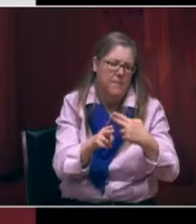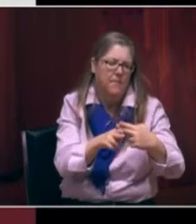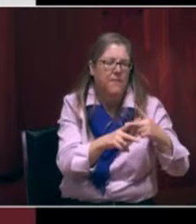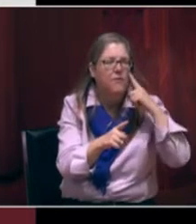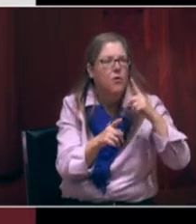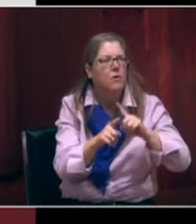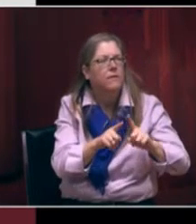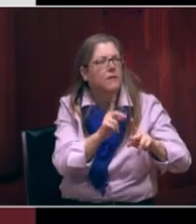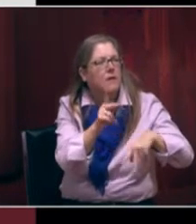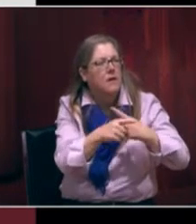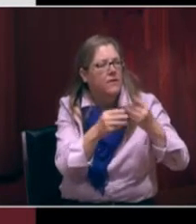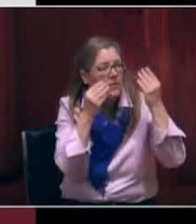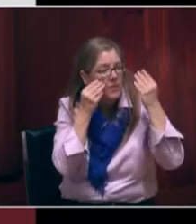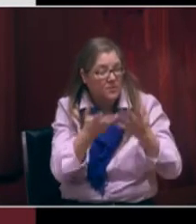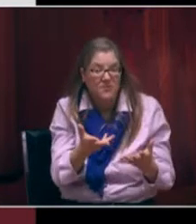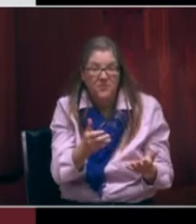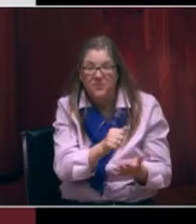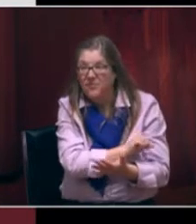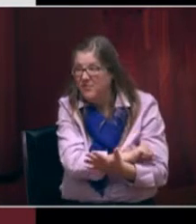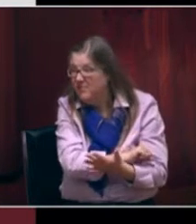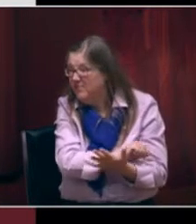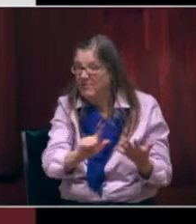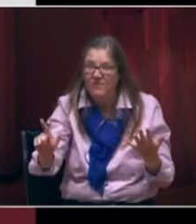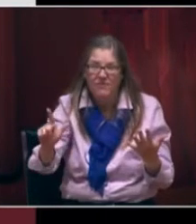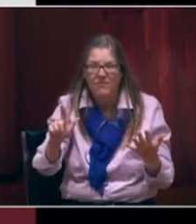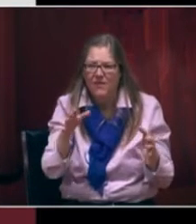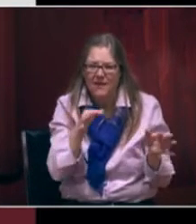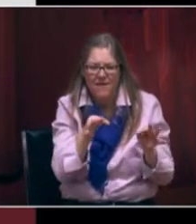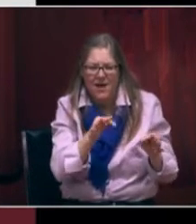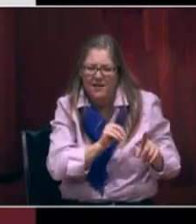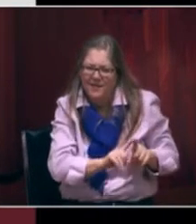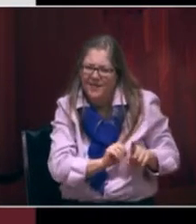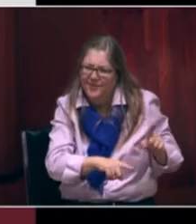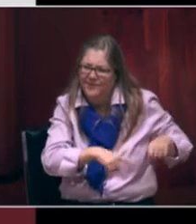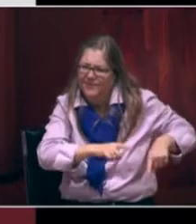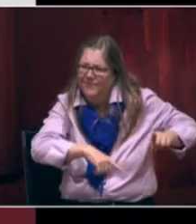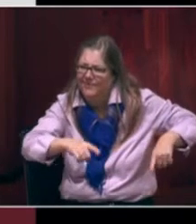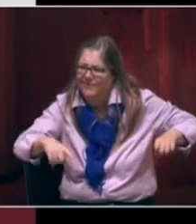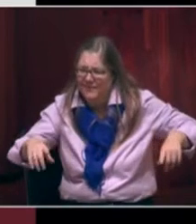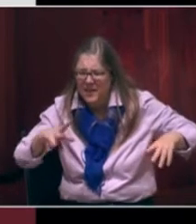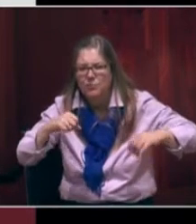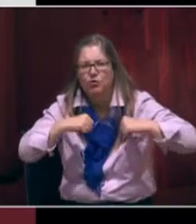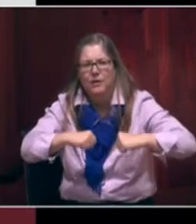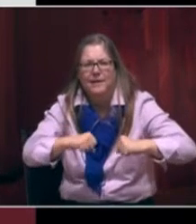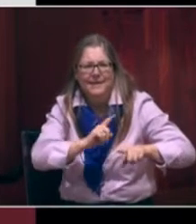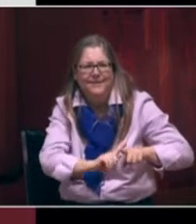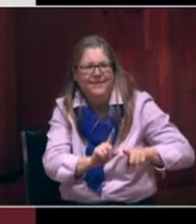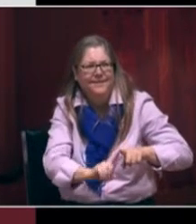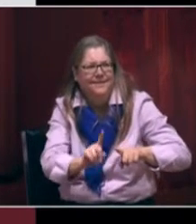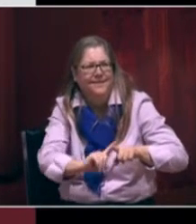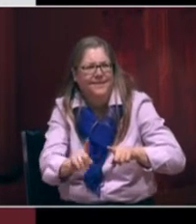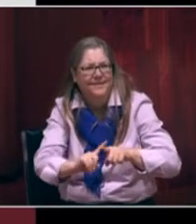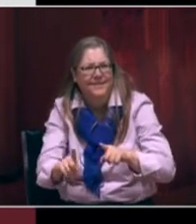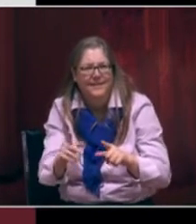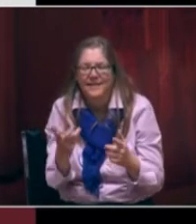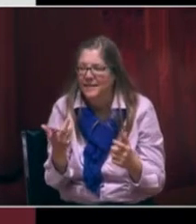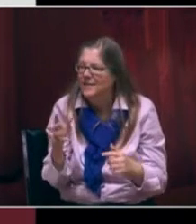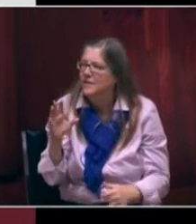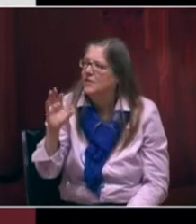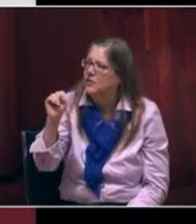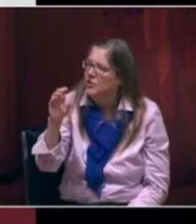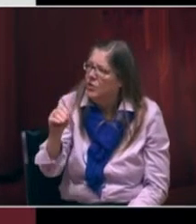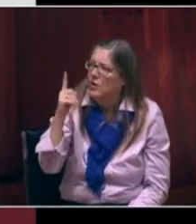branch. And guess what? Every one of those types of information is defined differently, and it's protected in different ways across agencies. So when you think